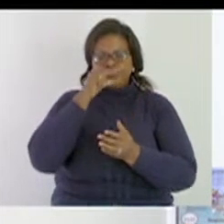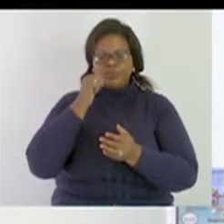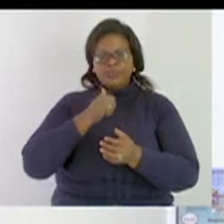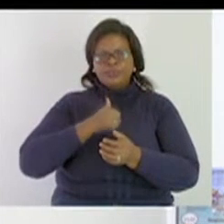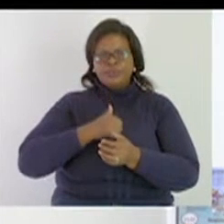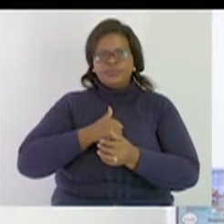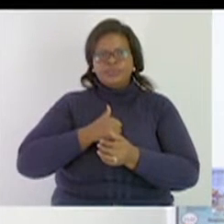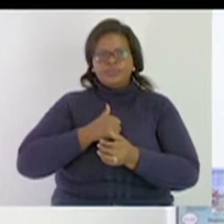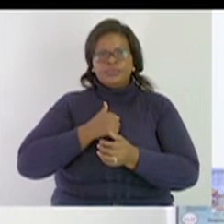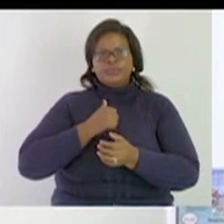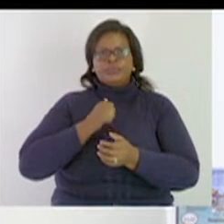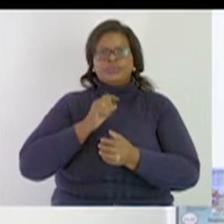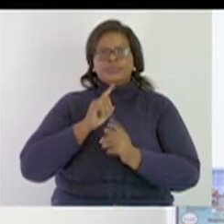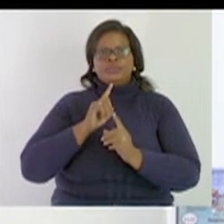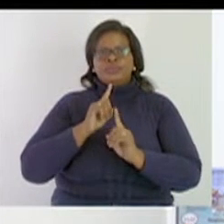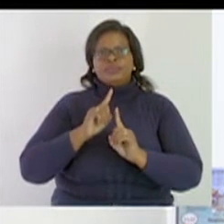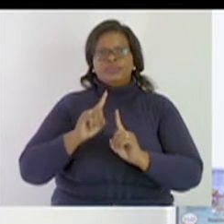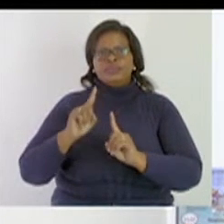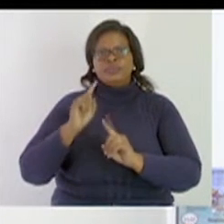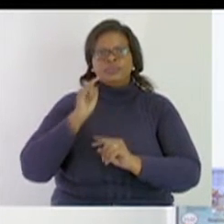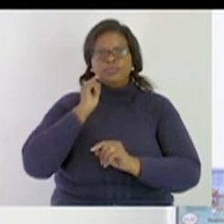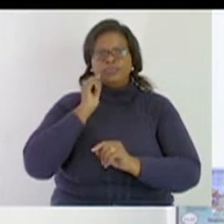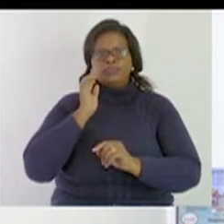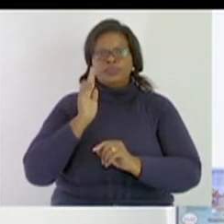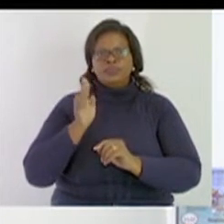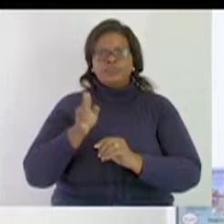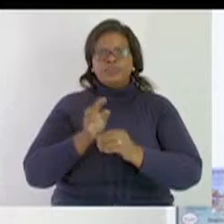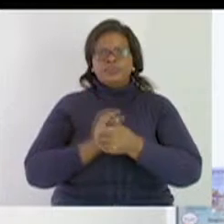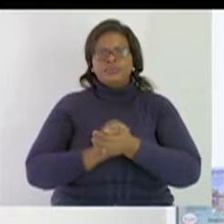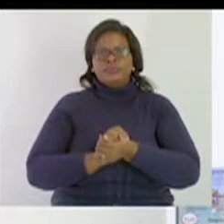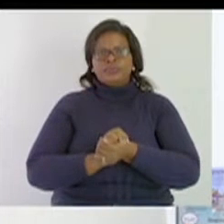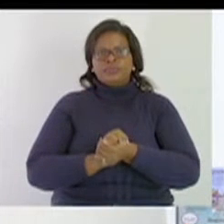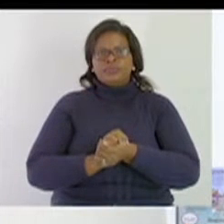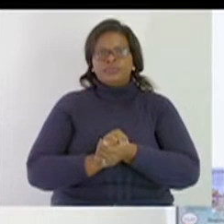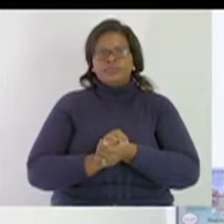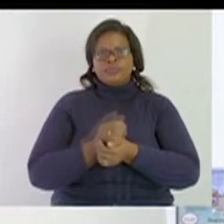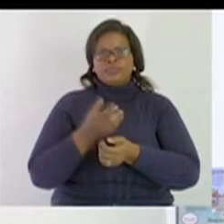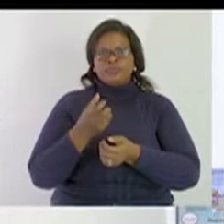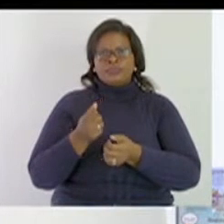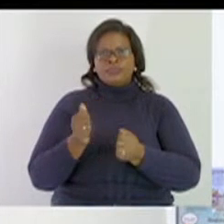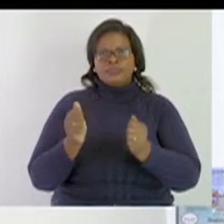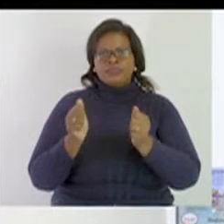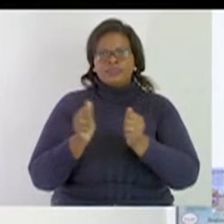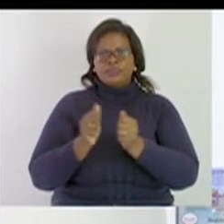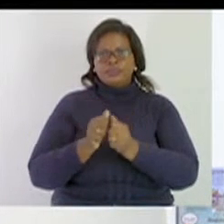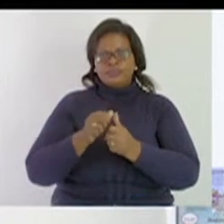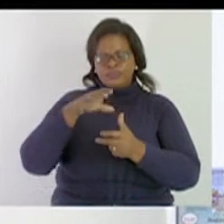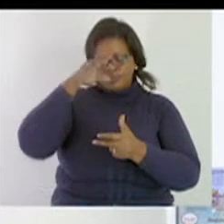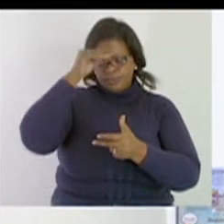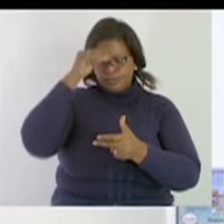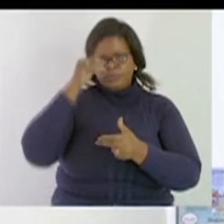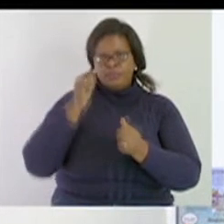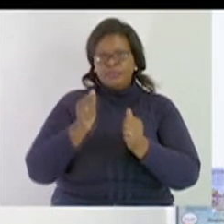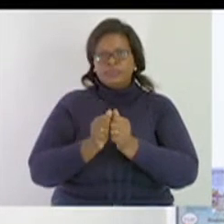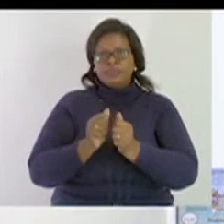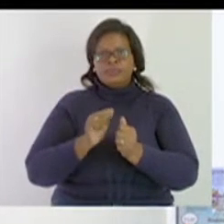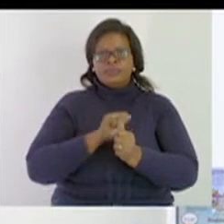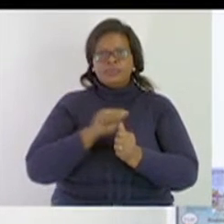Mrs. Pinar. We have Pomwene with us today.